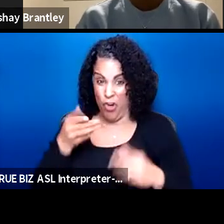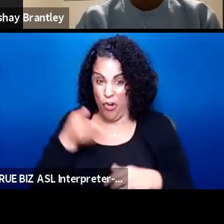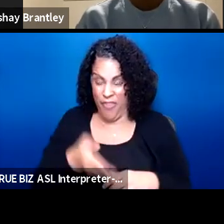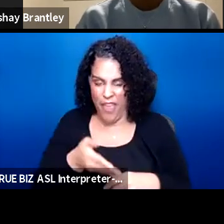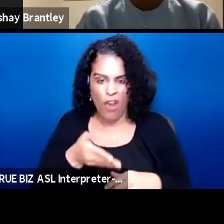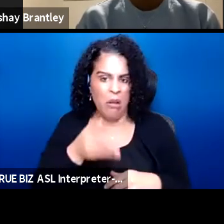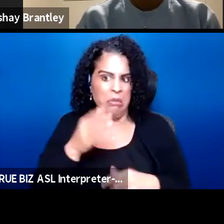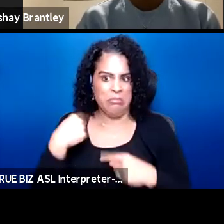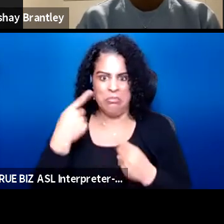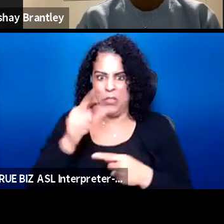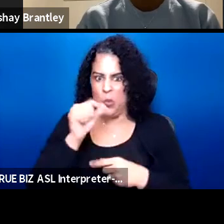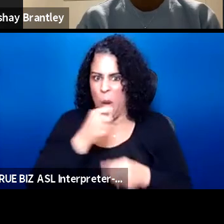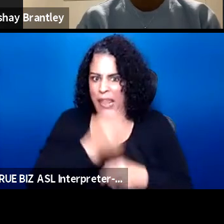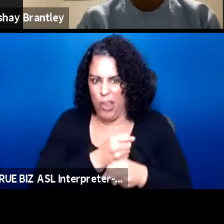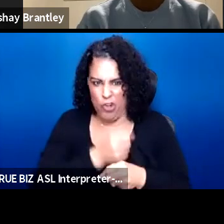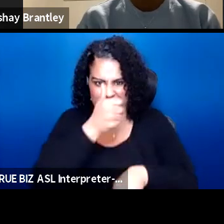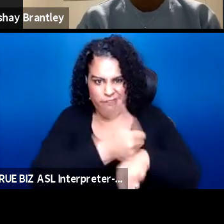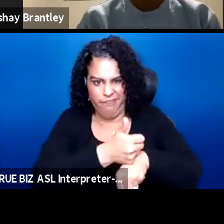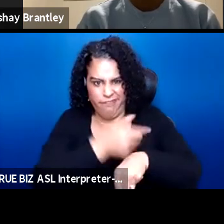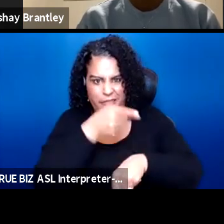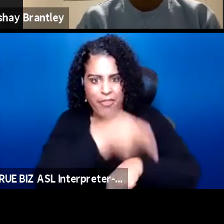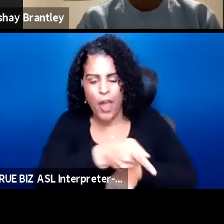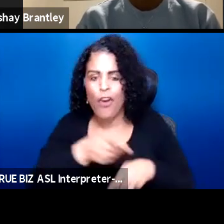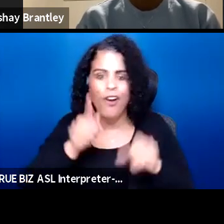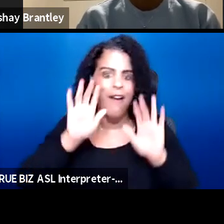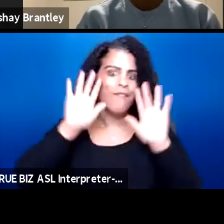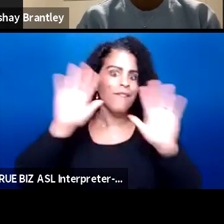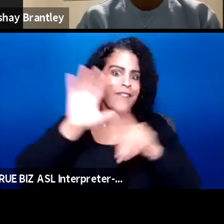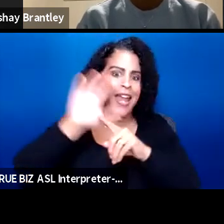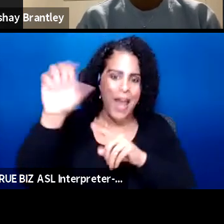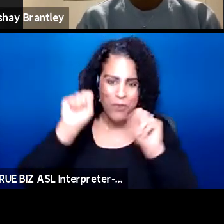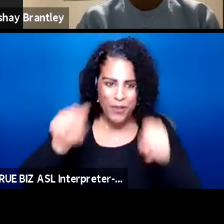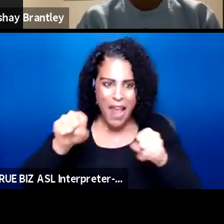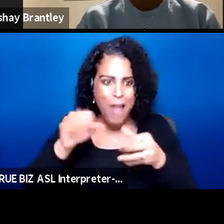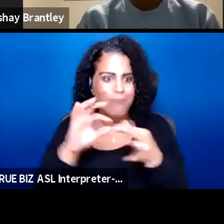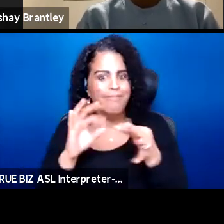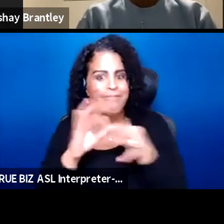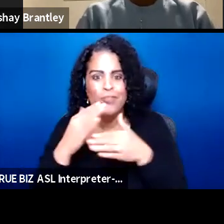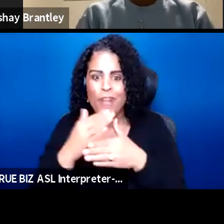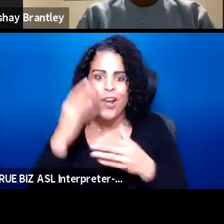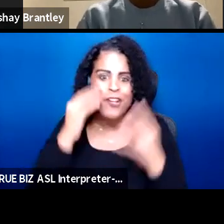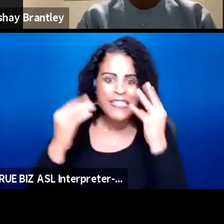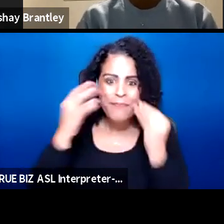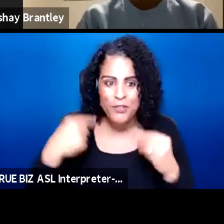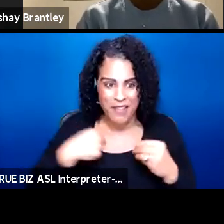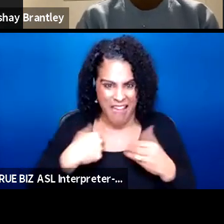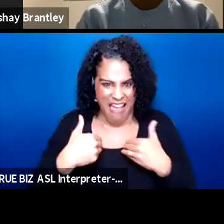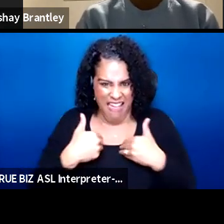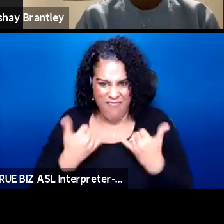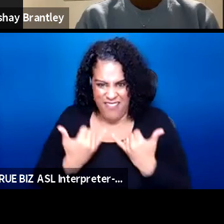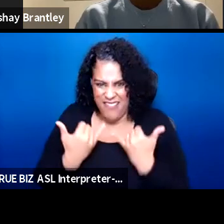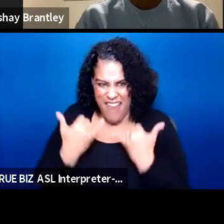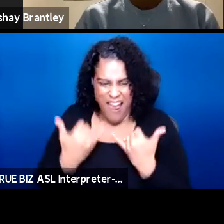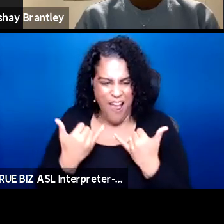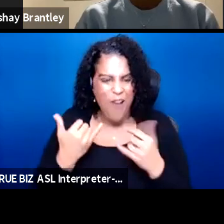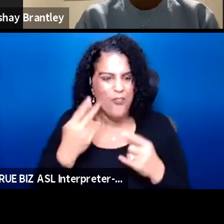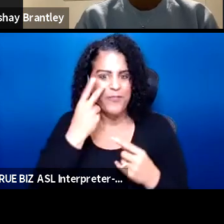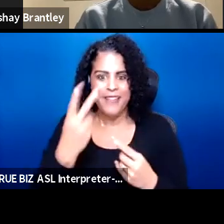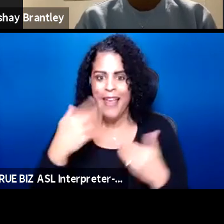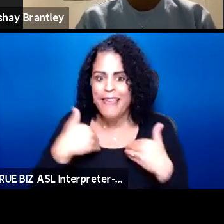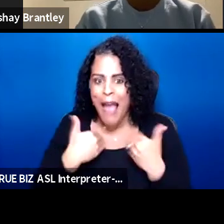years and just phenomenal to be able to share what the experiences that I have and to see these